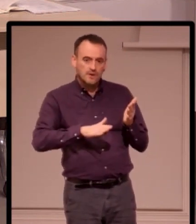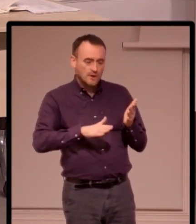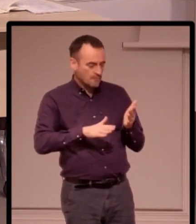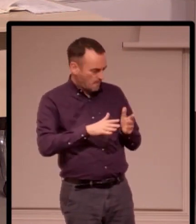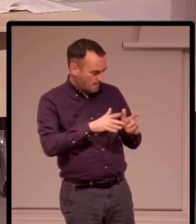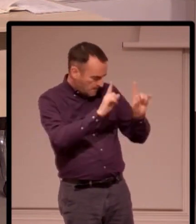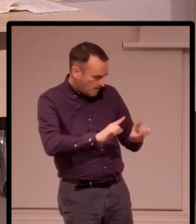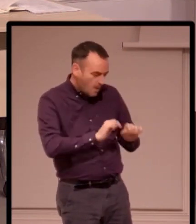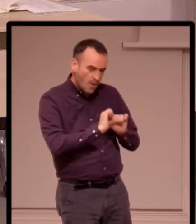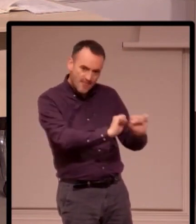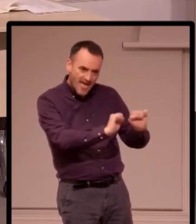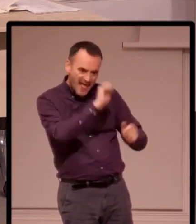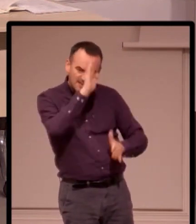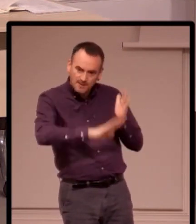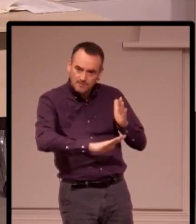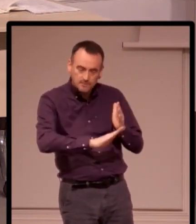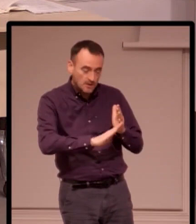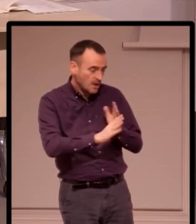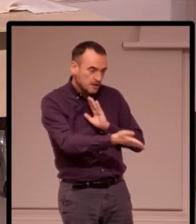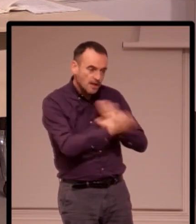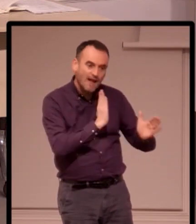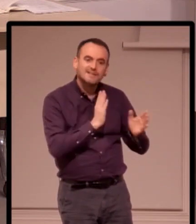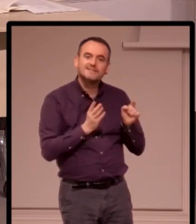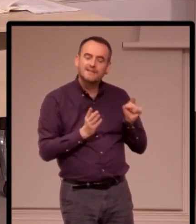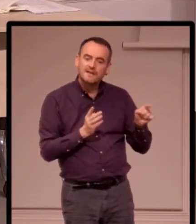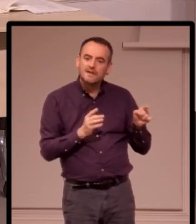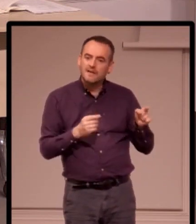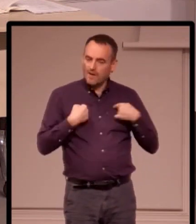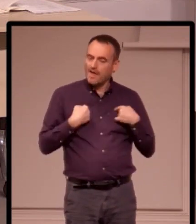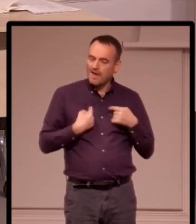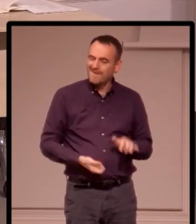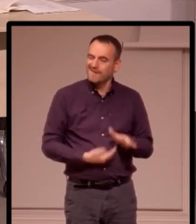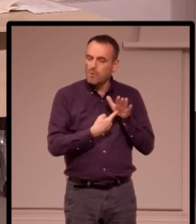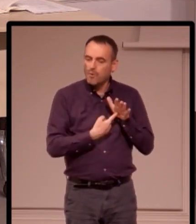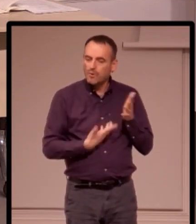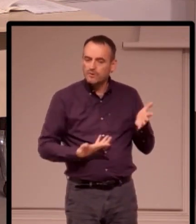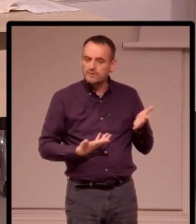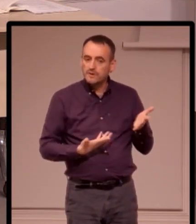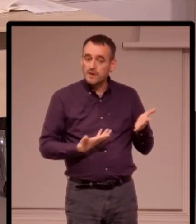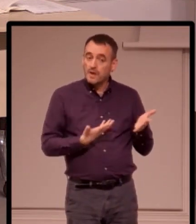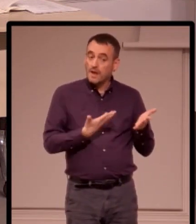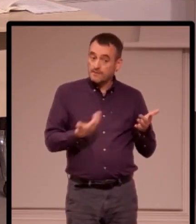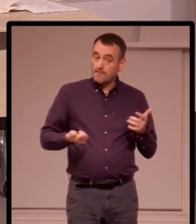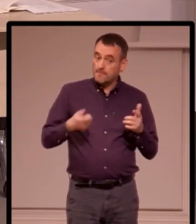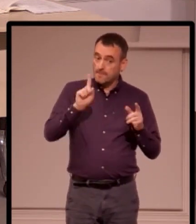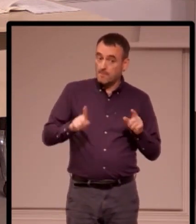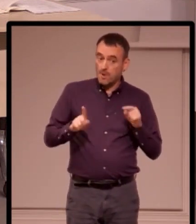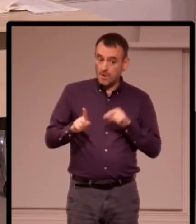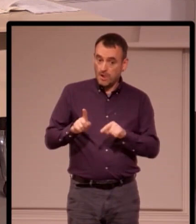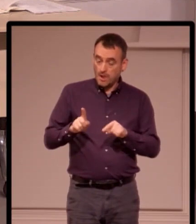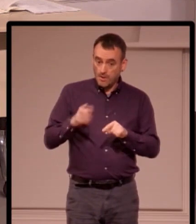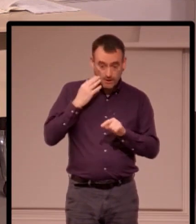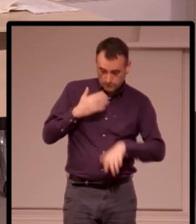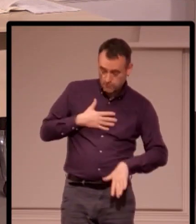people's experience, I think has been important. Some of these people weren't listened